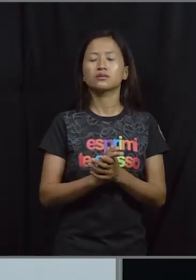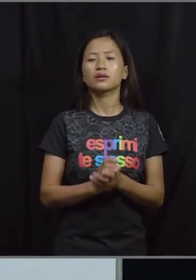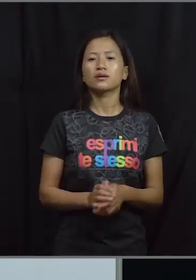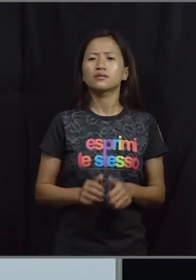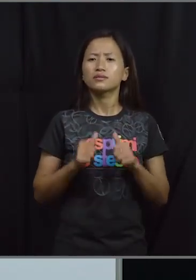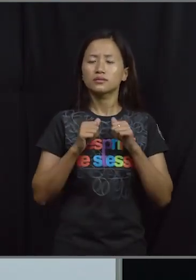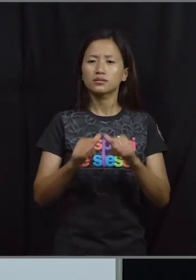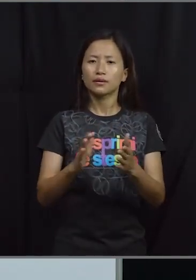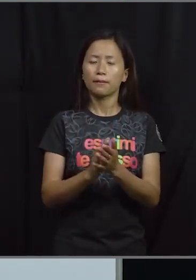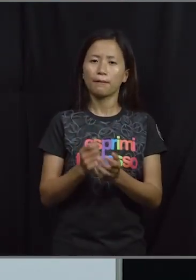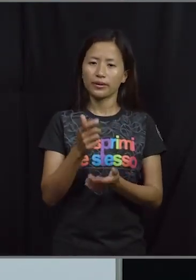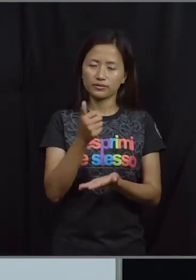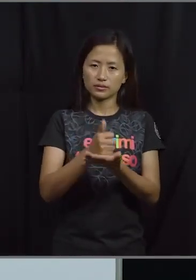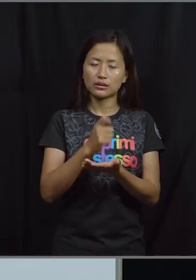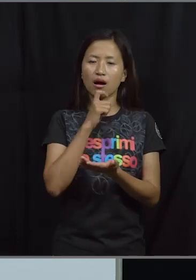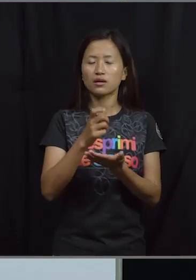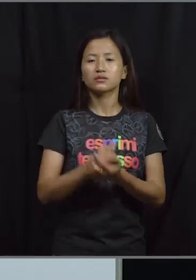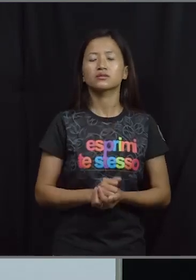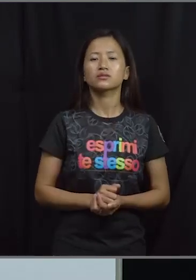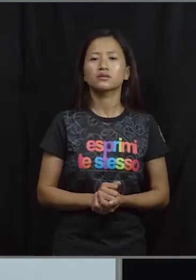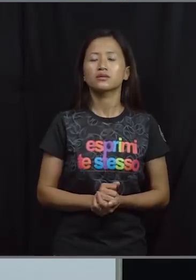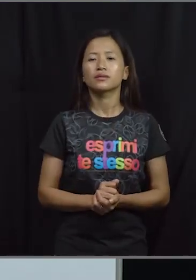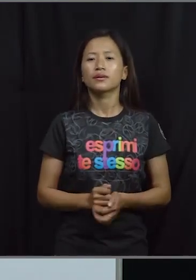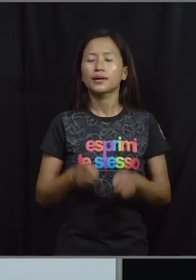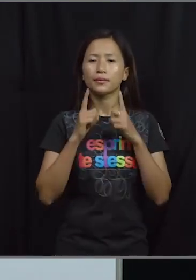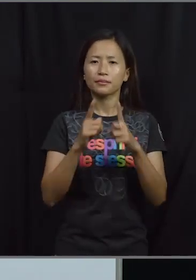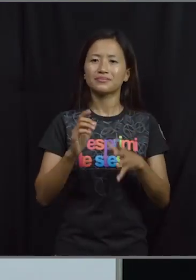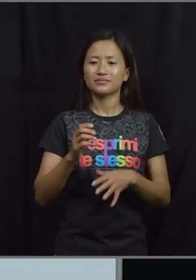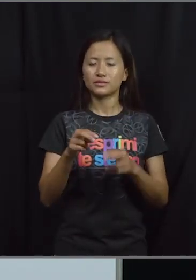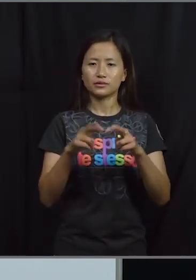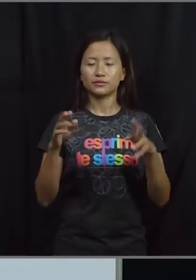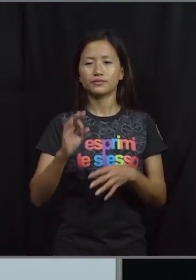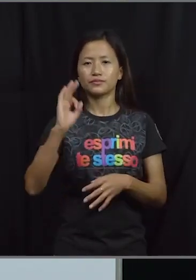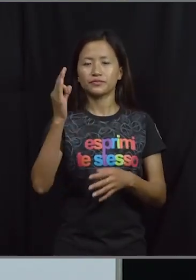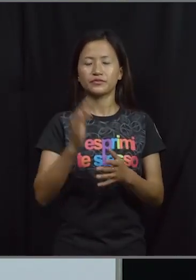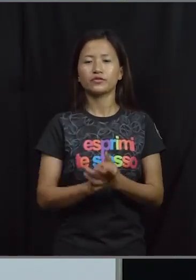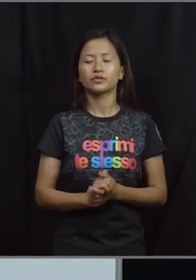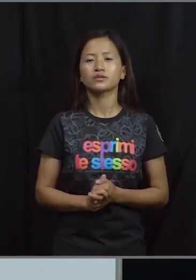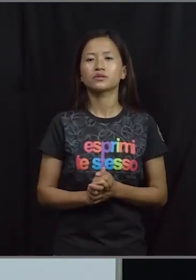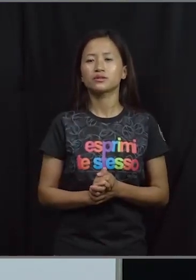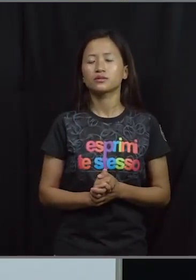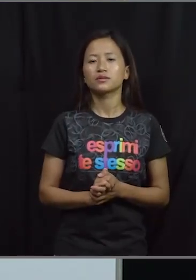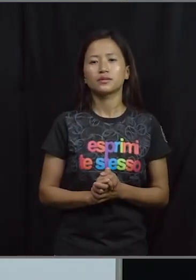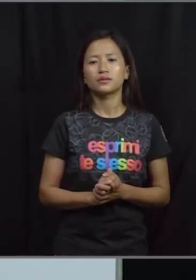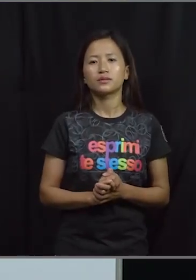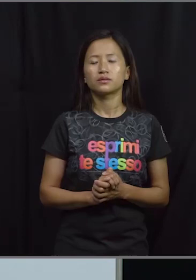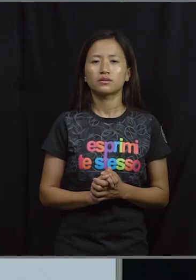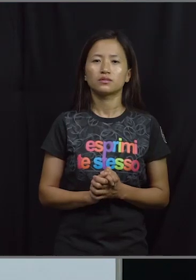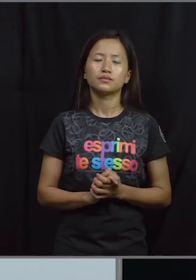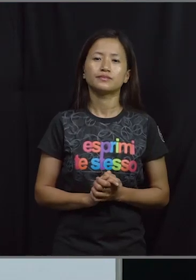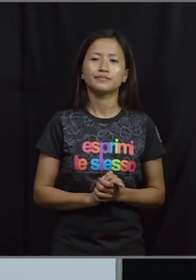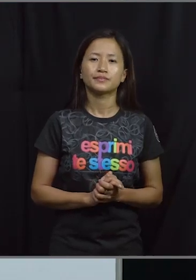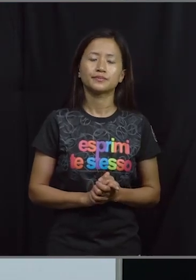demands, because that's the fashion. Not only Nike products, but there are, many people who are after fashion. Okay,